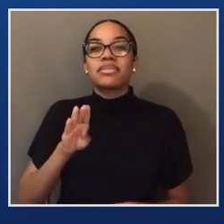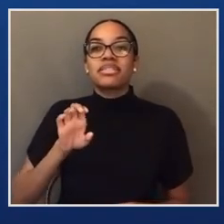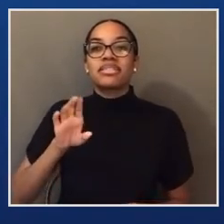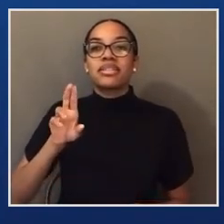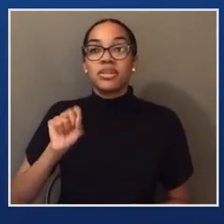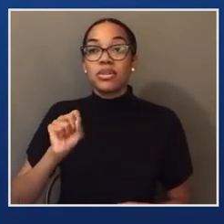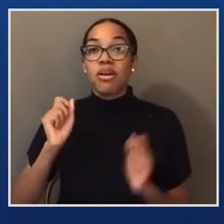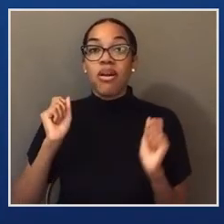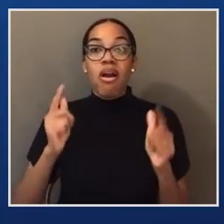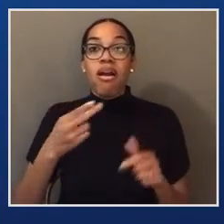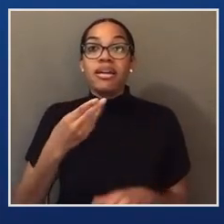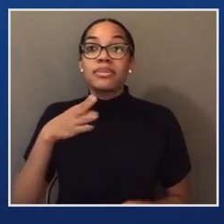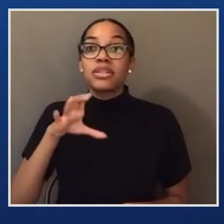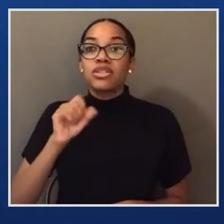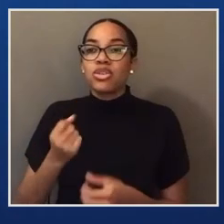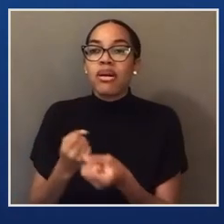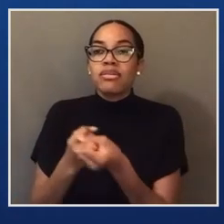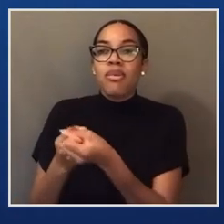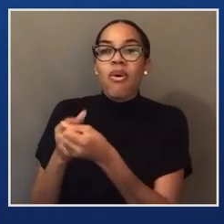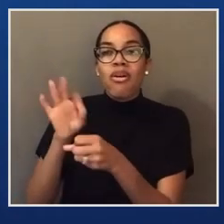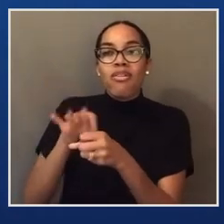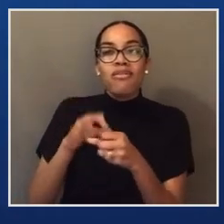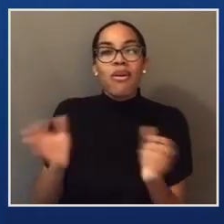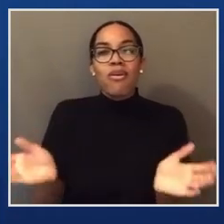this happen, everybody.